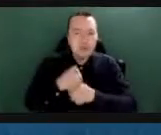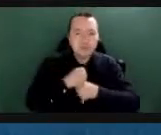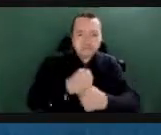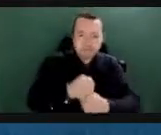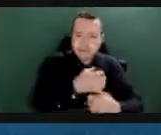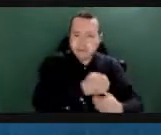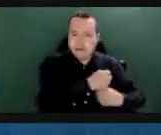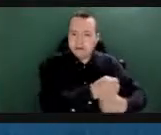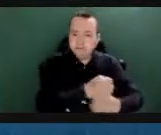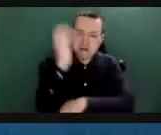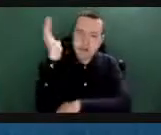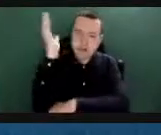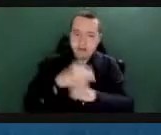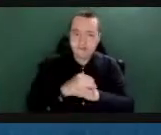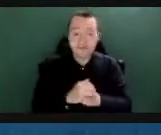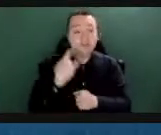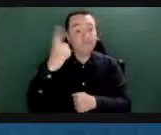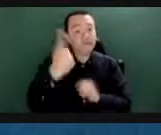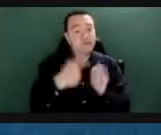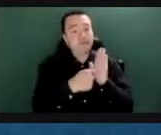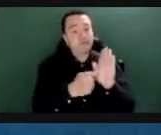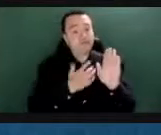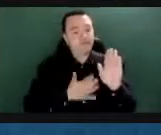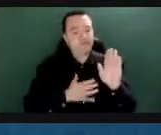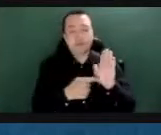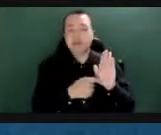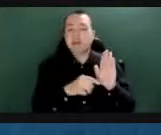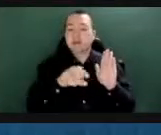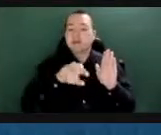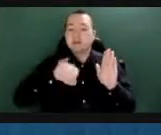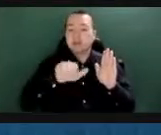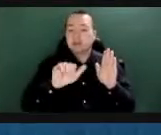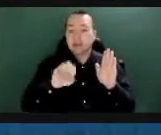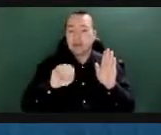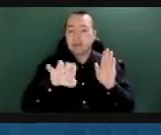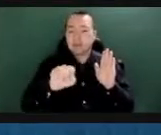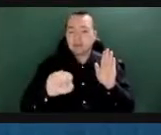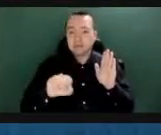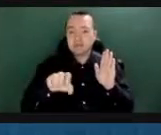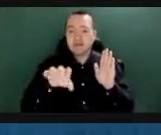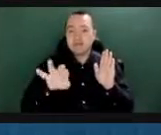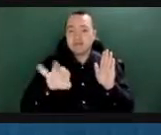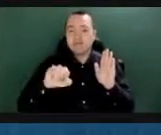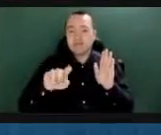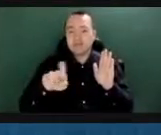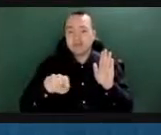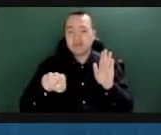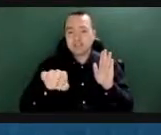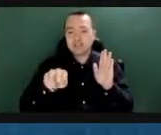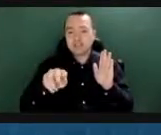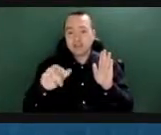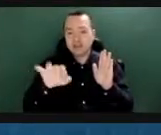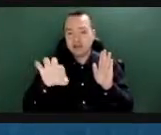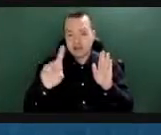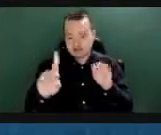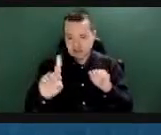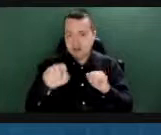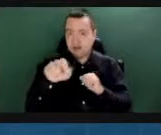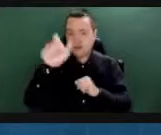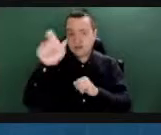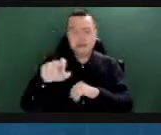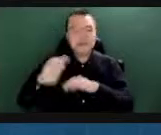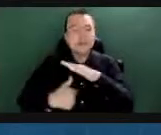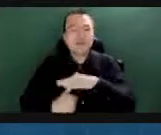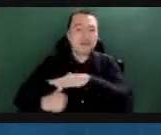al doctor James Fitzgerald, que es el director del Departamento de Sistemas y Servicios de Salud en